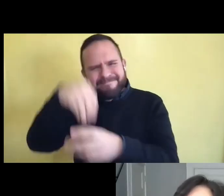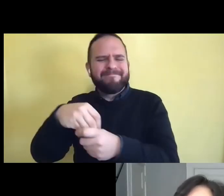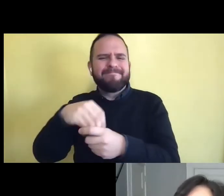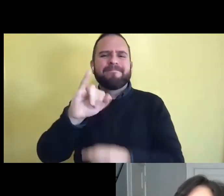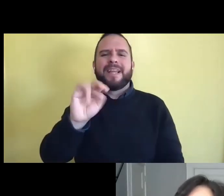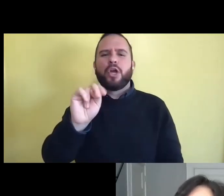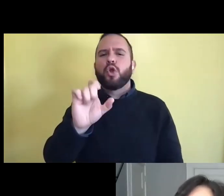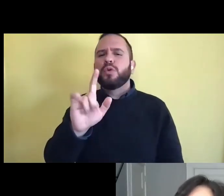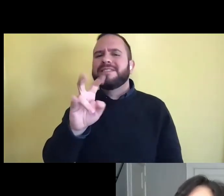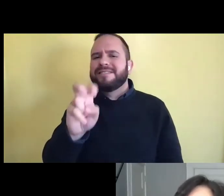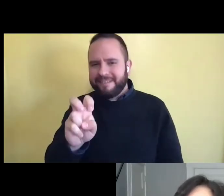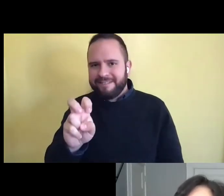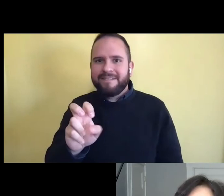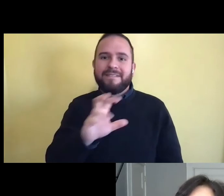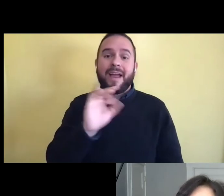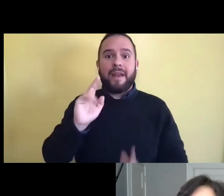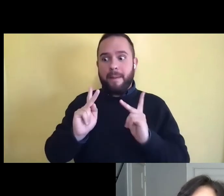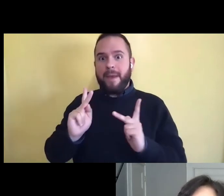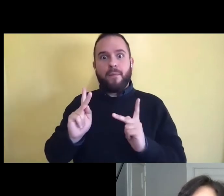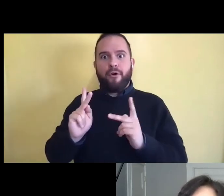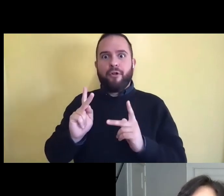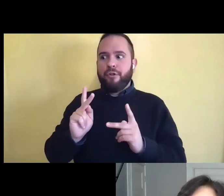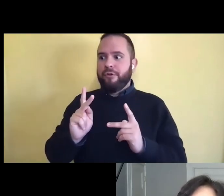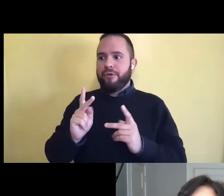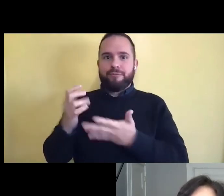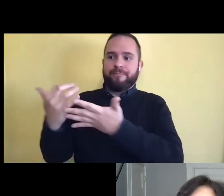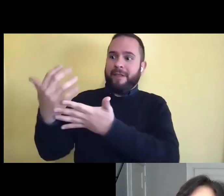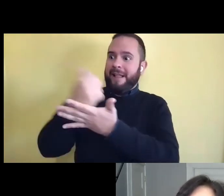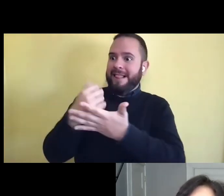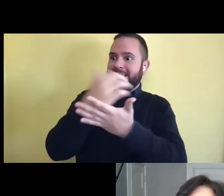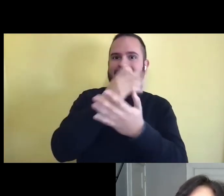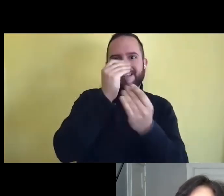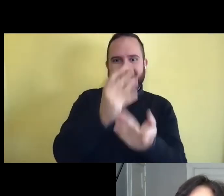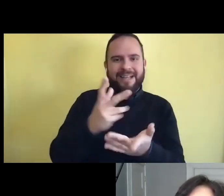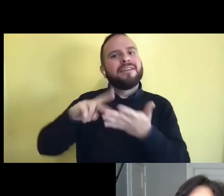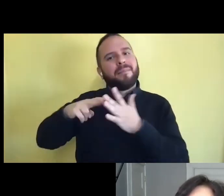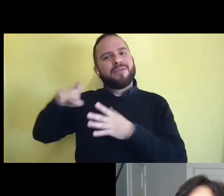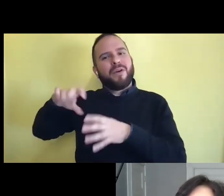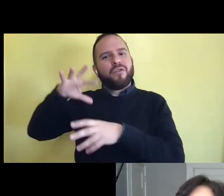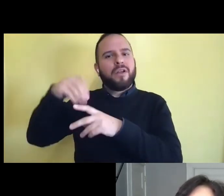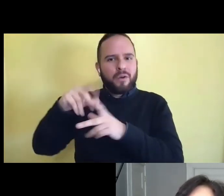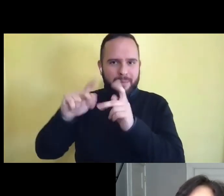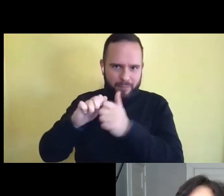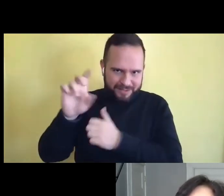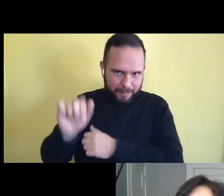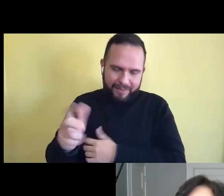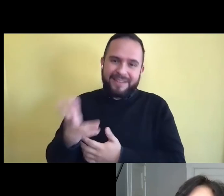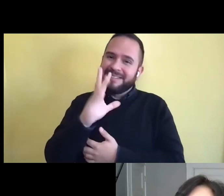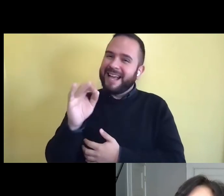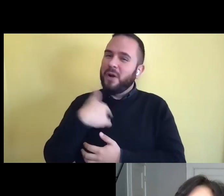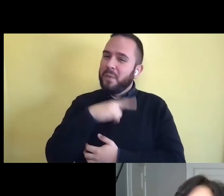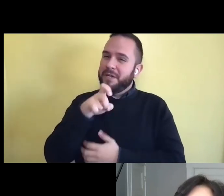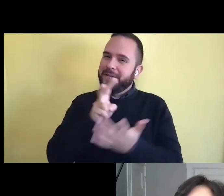involved in collecting that data and that there is transparency and accountability, also holding the